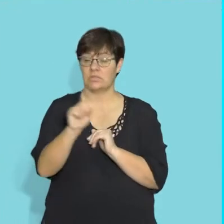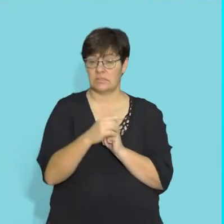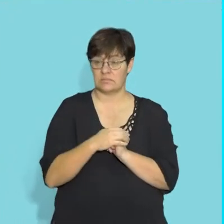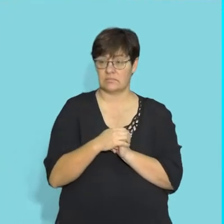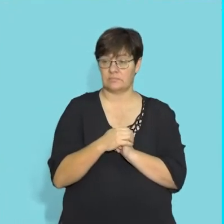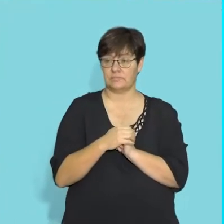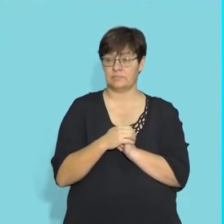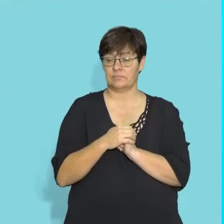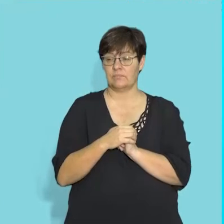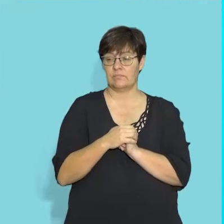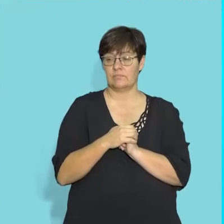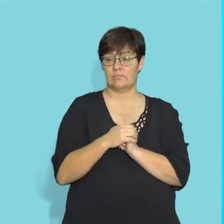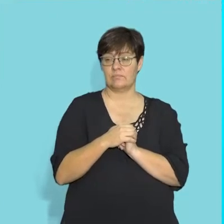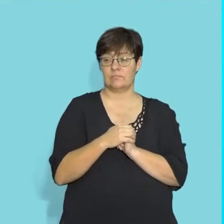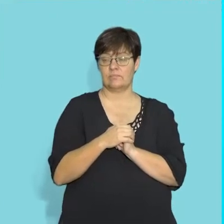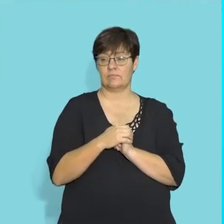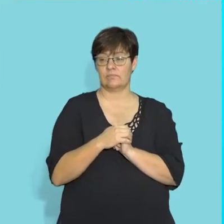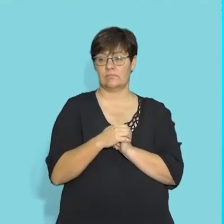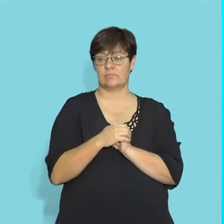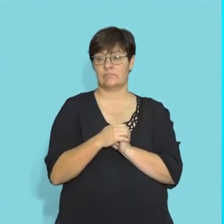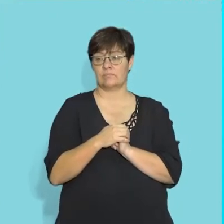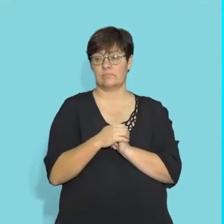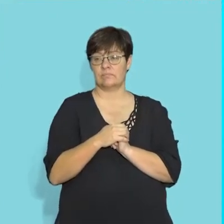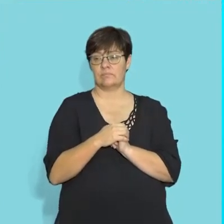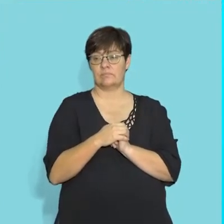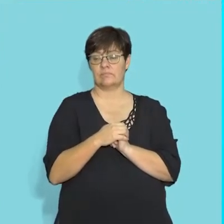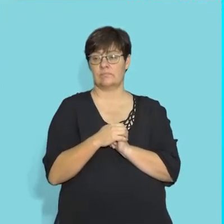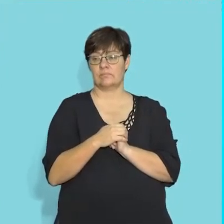is, and let me just erase this a little bit so I've got more space.